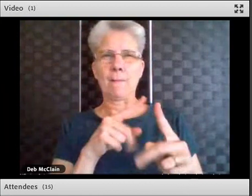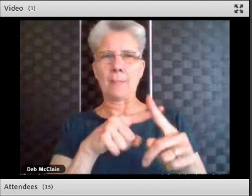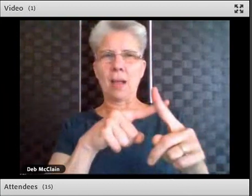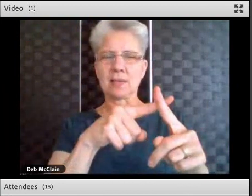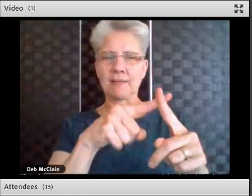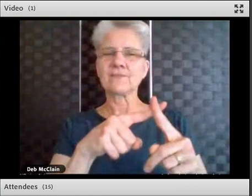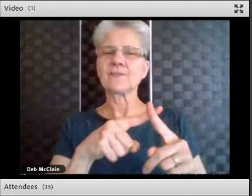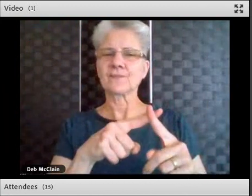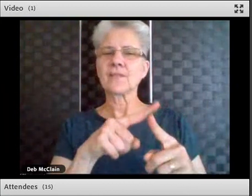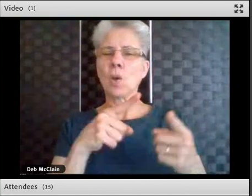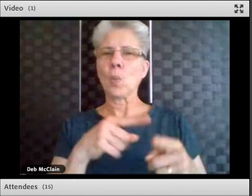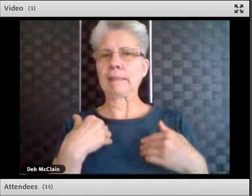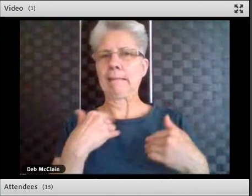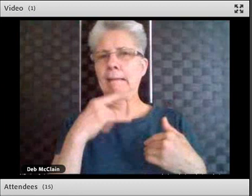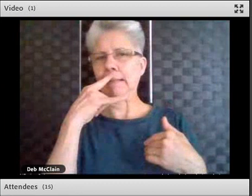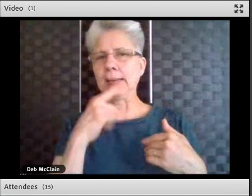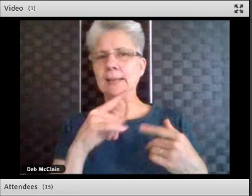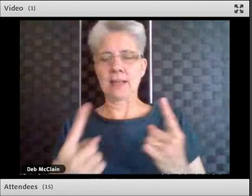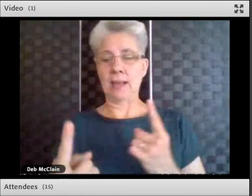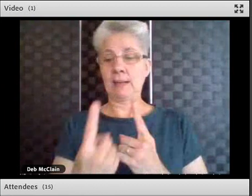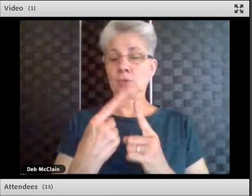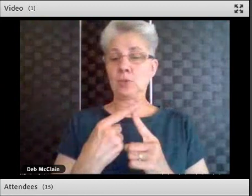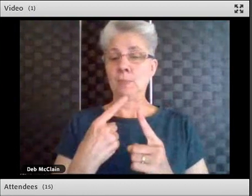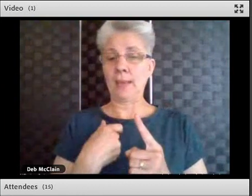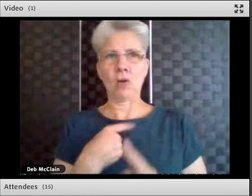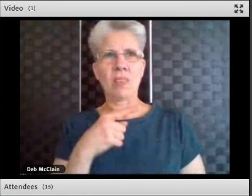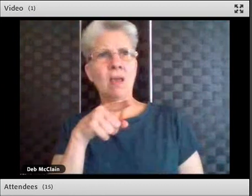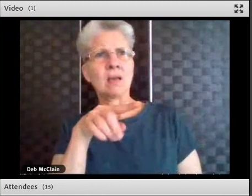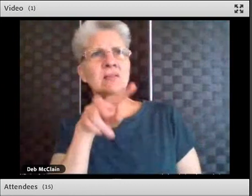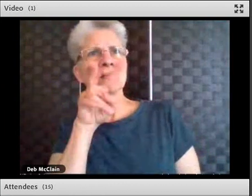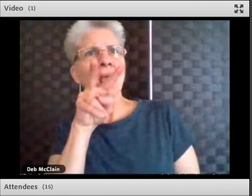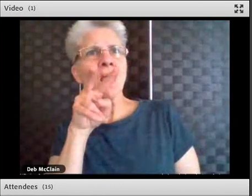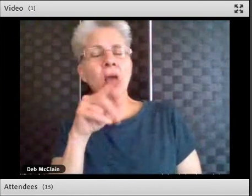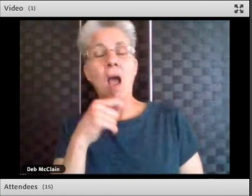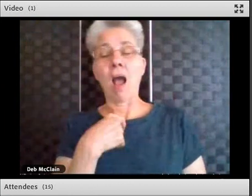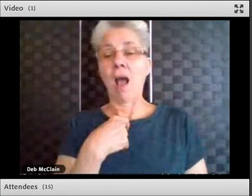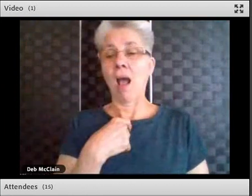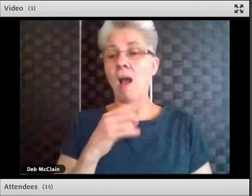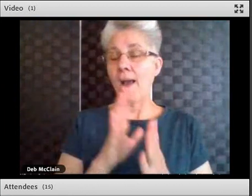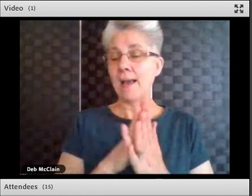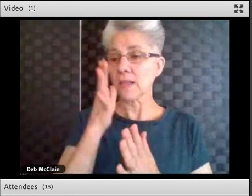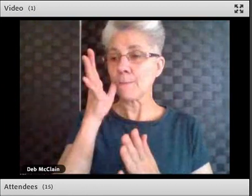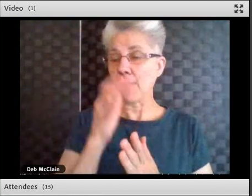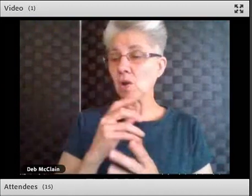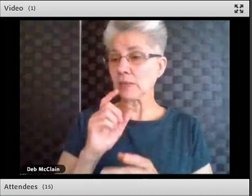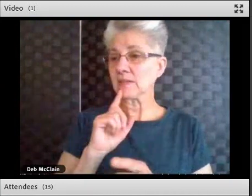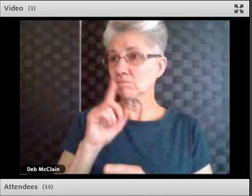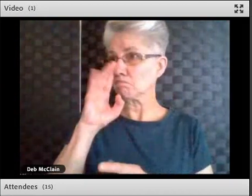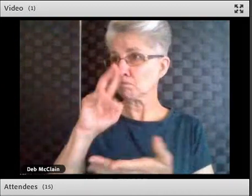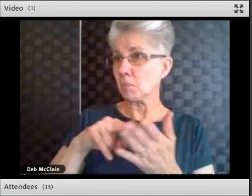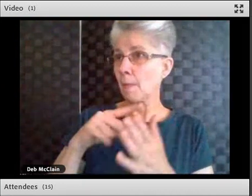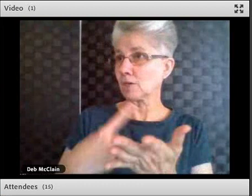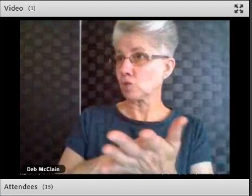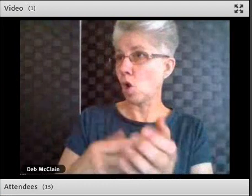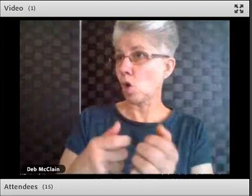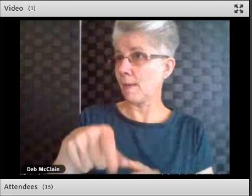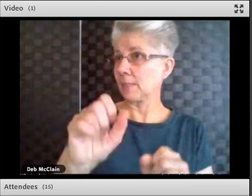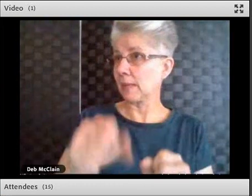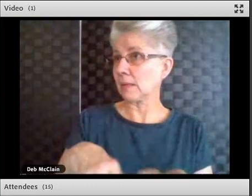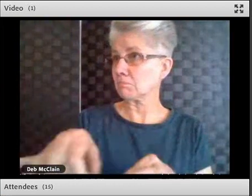positive when young kids approach me or when they point or stare, because what I'll do is I'll ask the parent deliberately, may I talk to